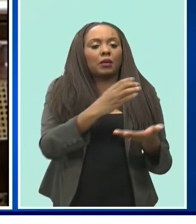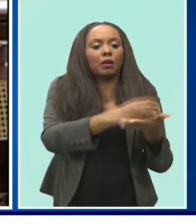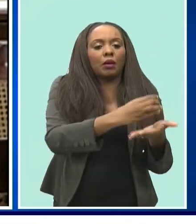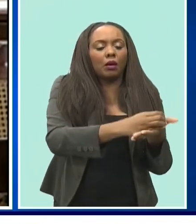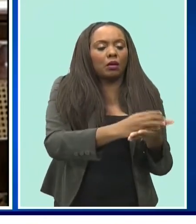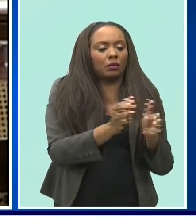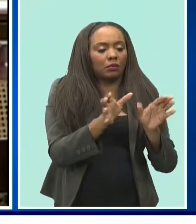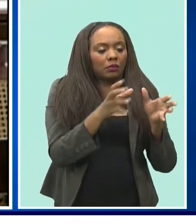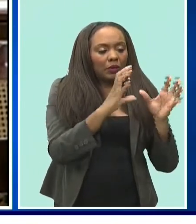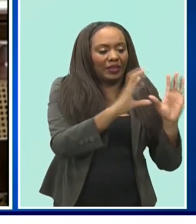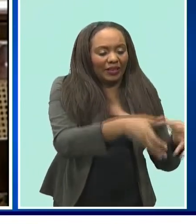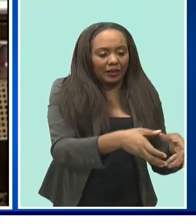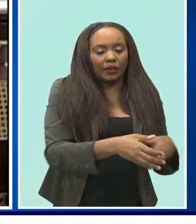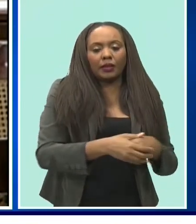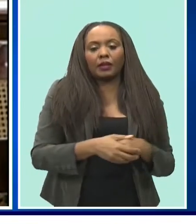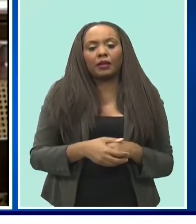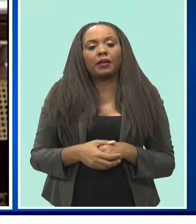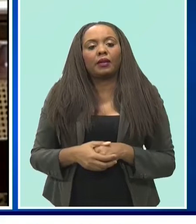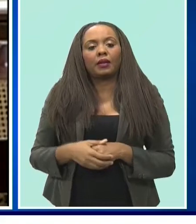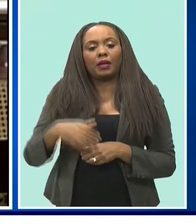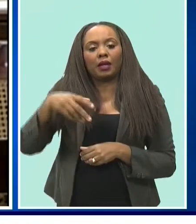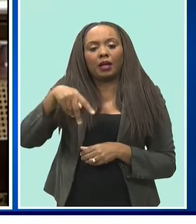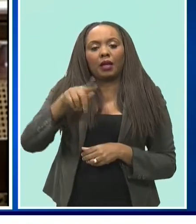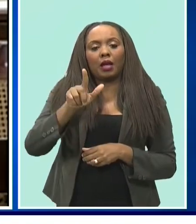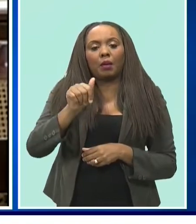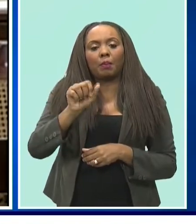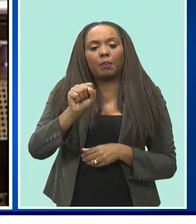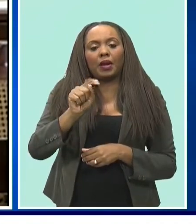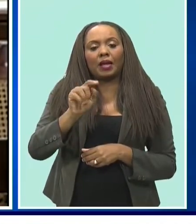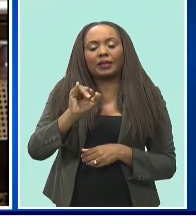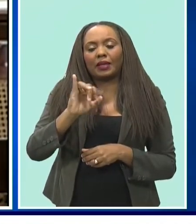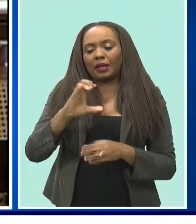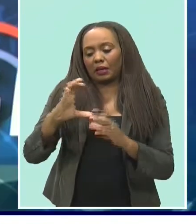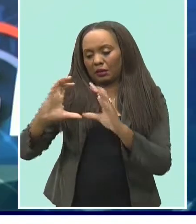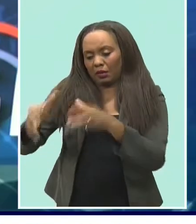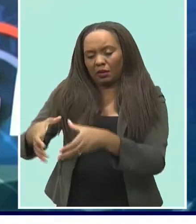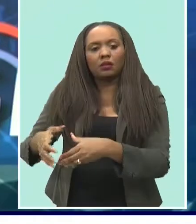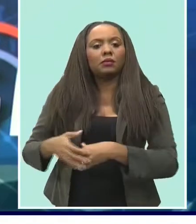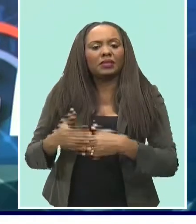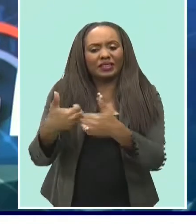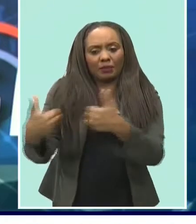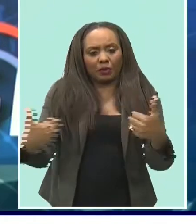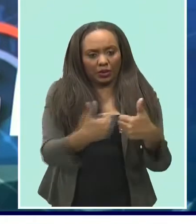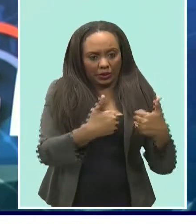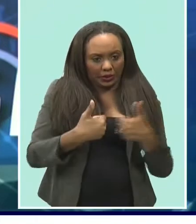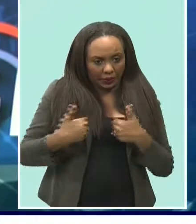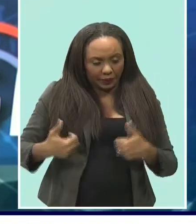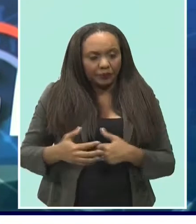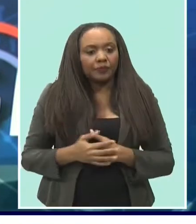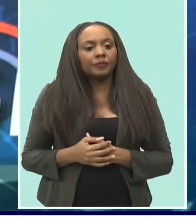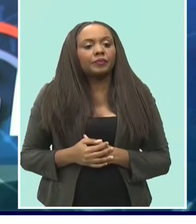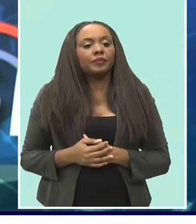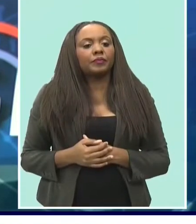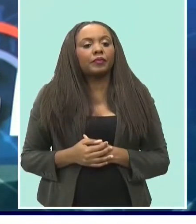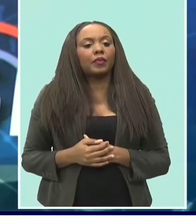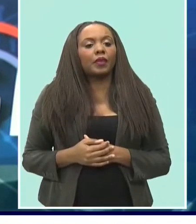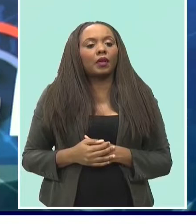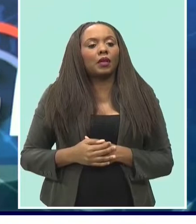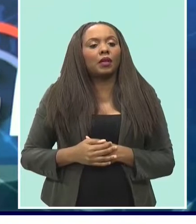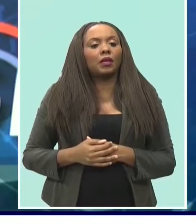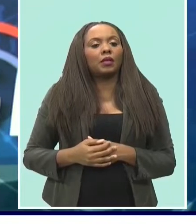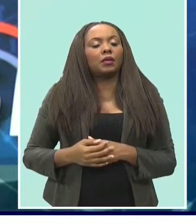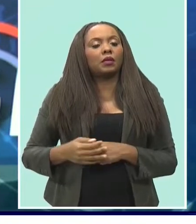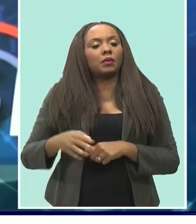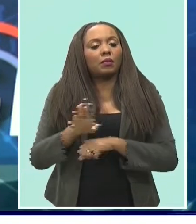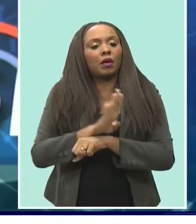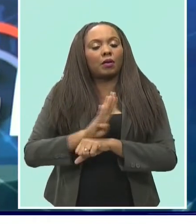containers at every house across Barbados. Meanwhile, there is a suggestion local recycling plants